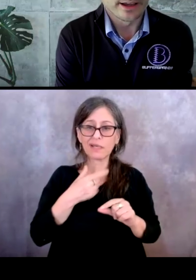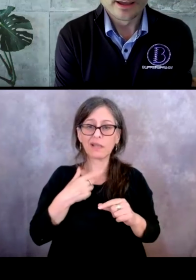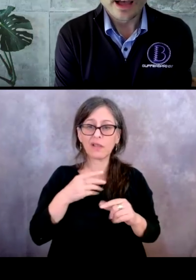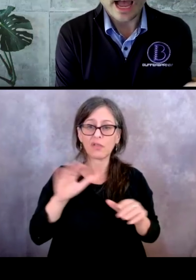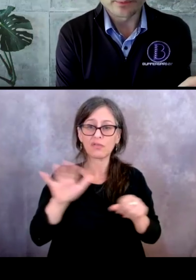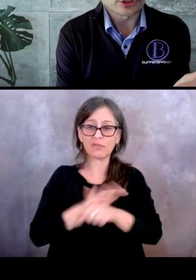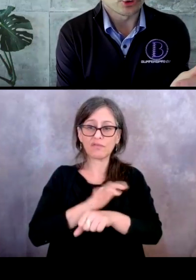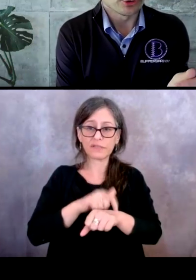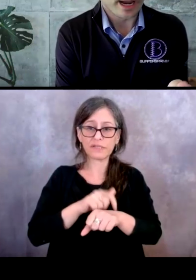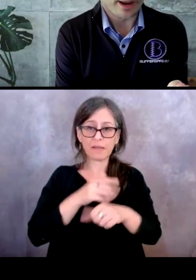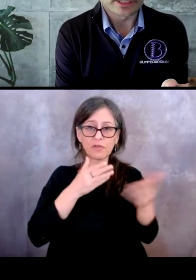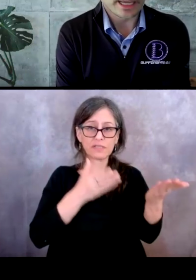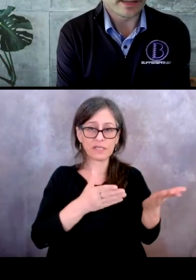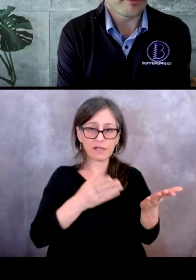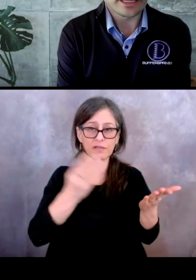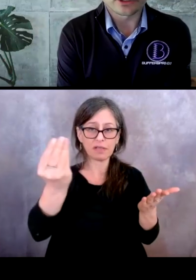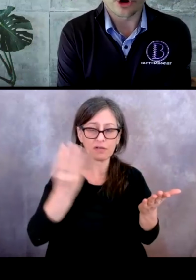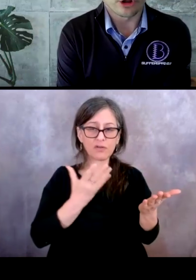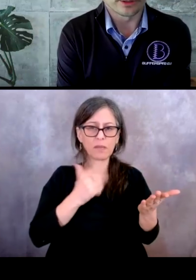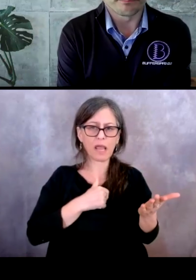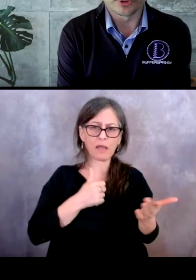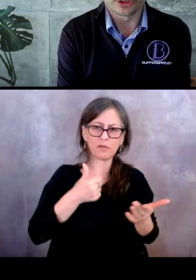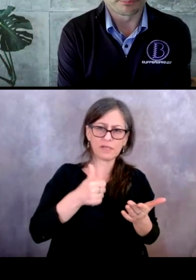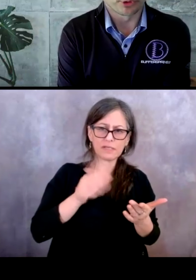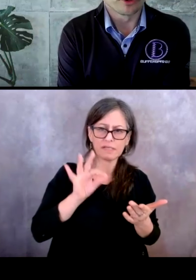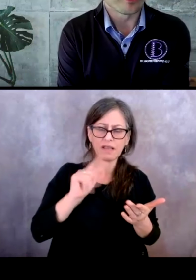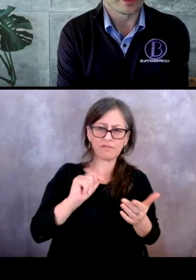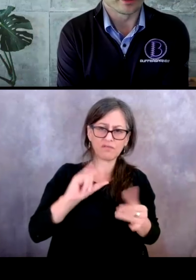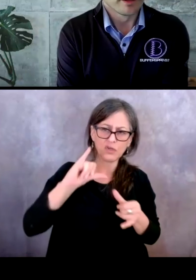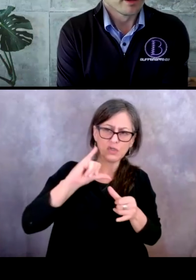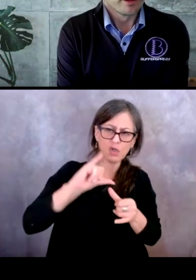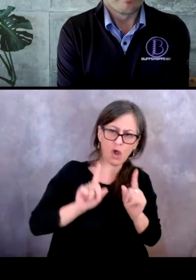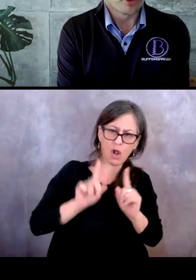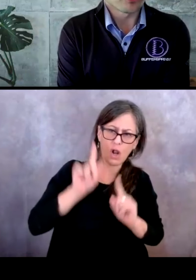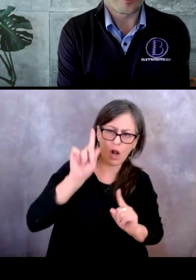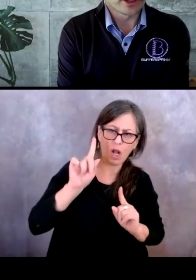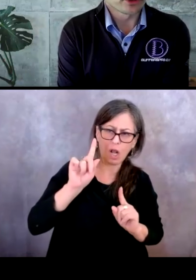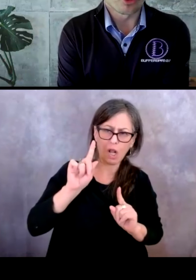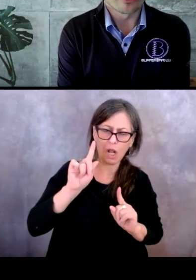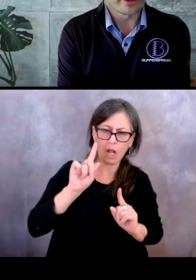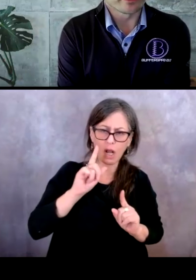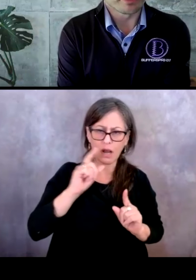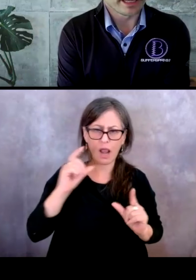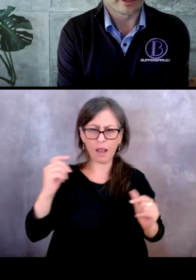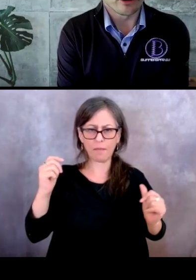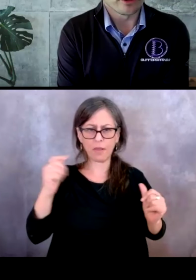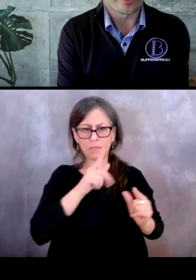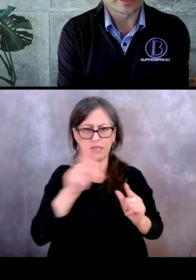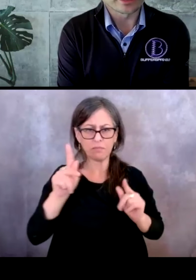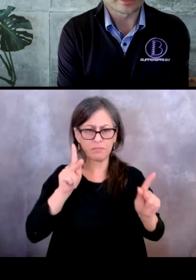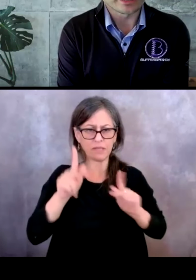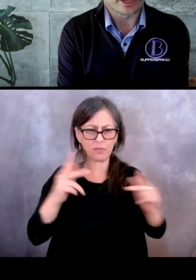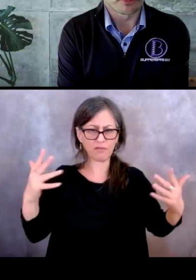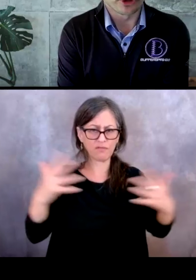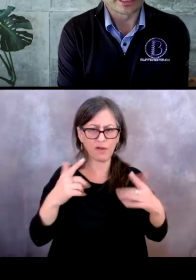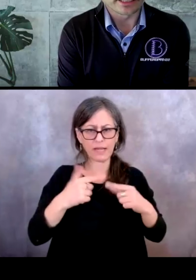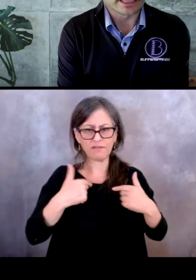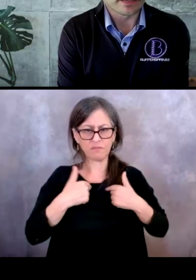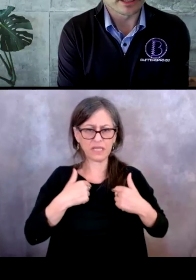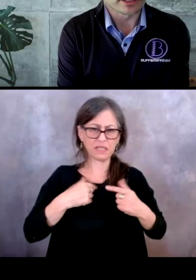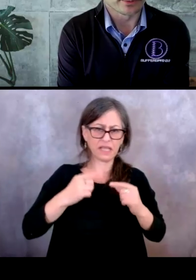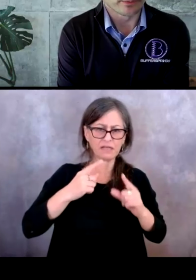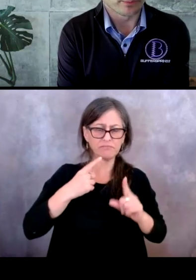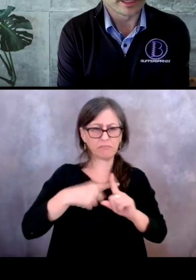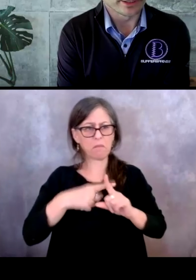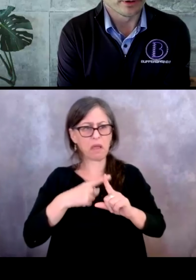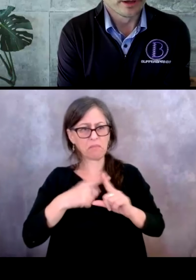was in, I was told that I was 10 feet tall and bulletproof and the most feared warrior on the planet, all the things that they tell Marines to